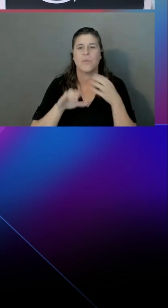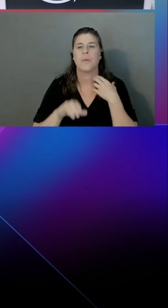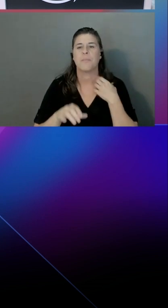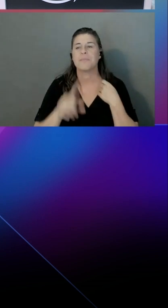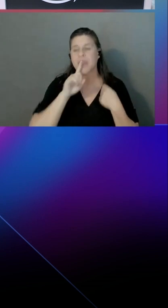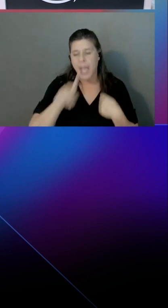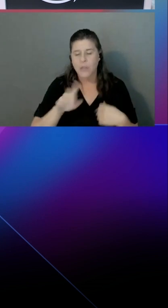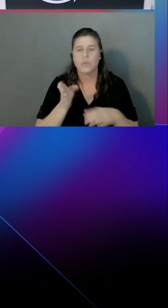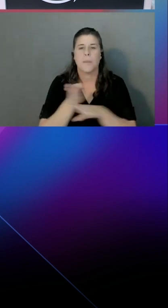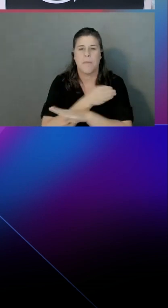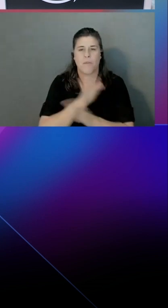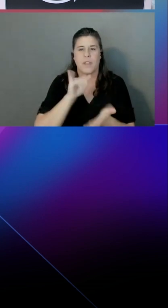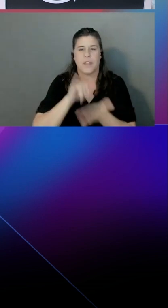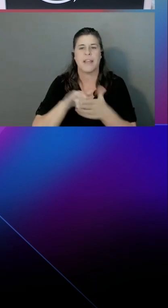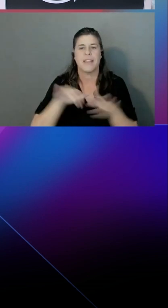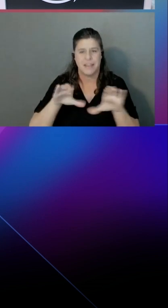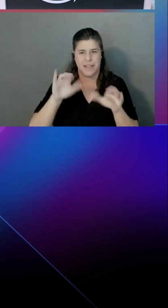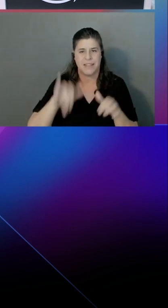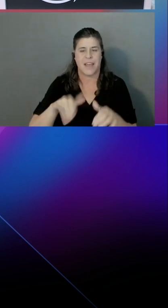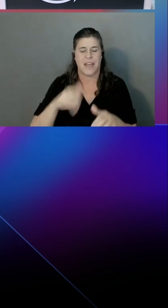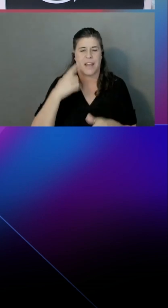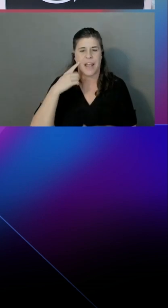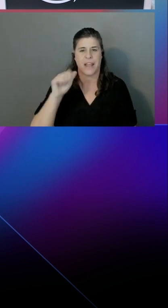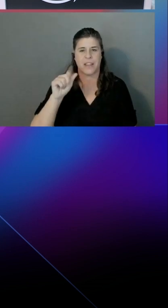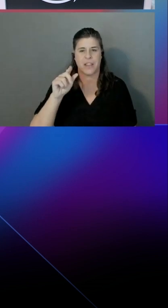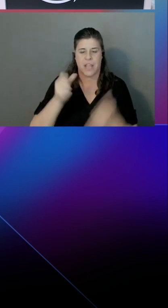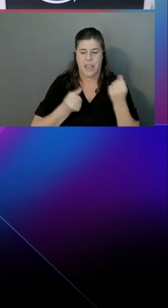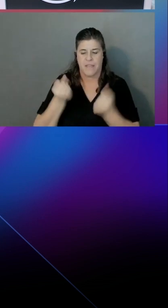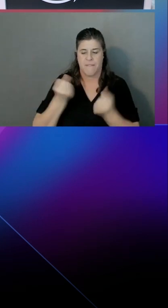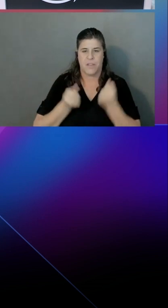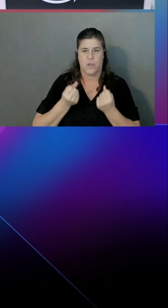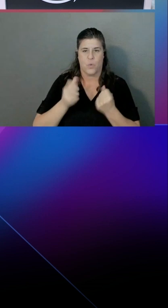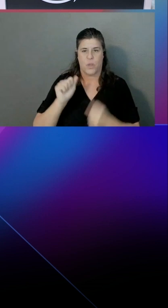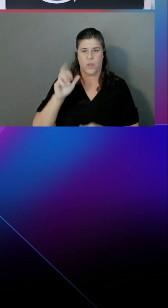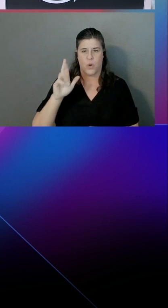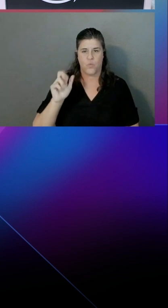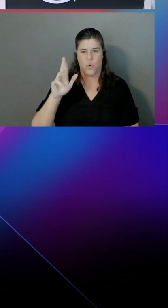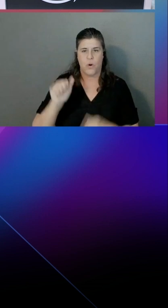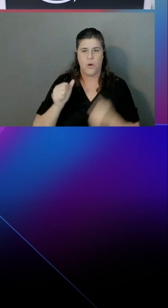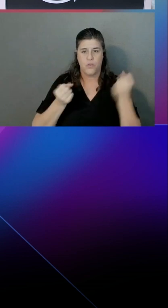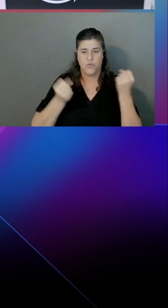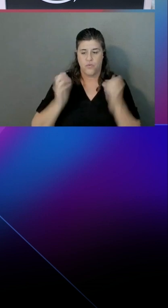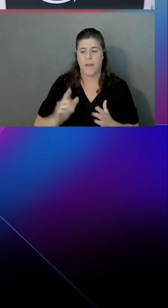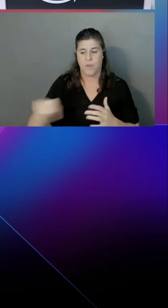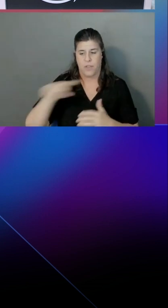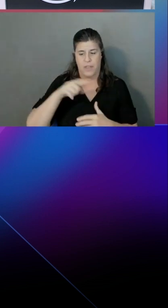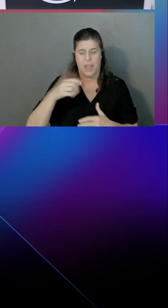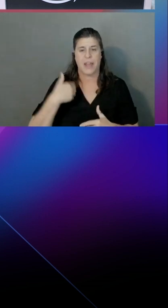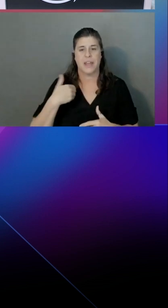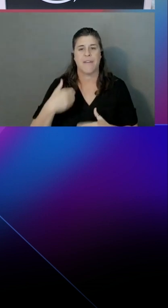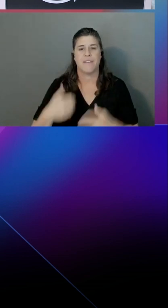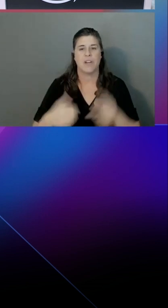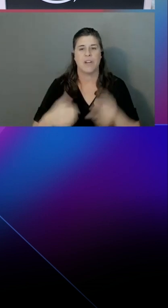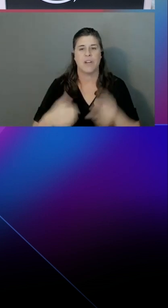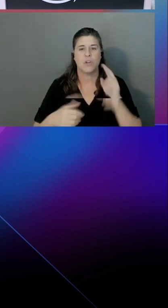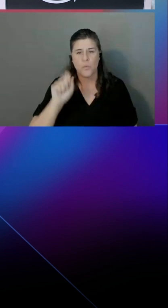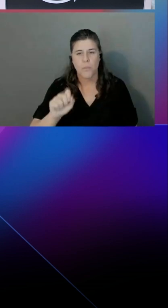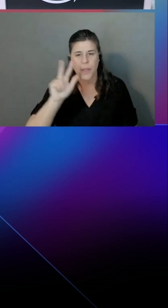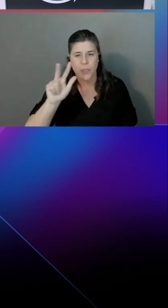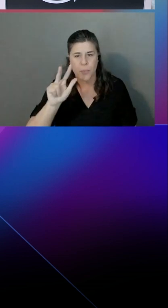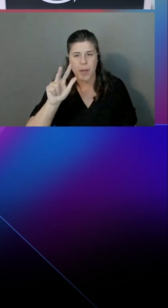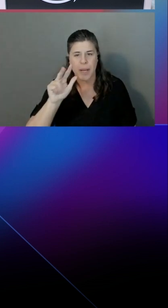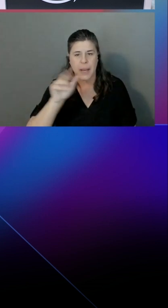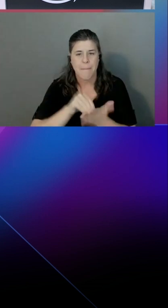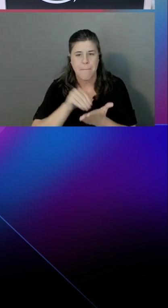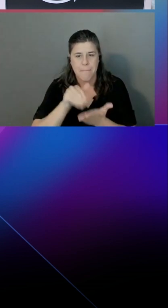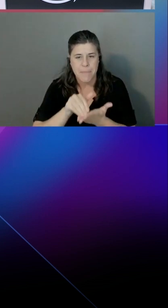the Aurora in the vehicle with the Aurora driver. They had to do 2.3 million turns virtually